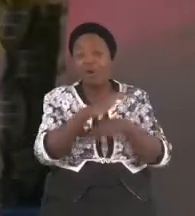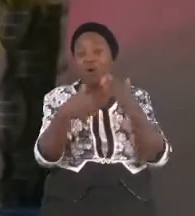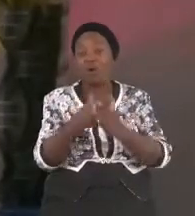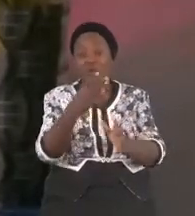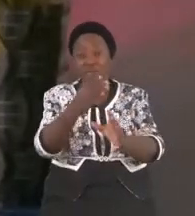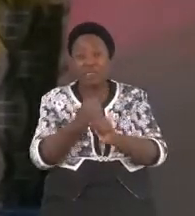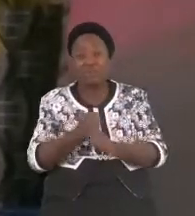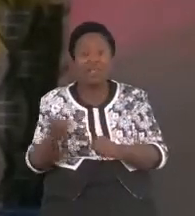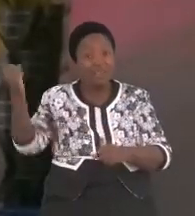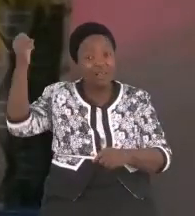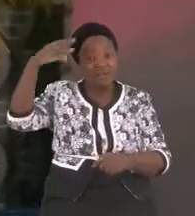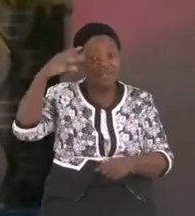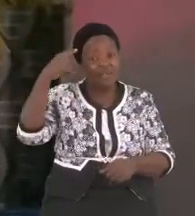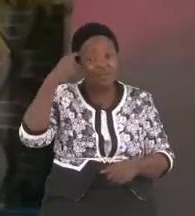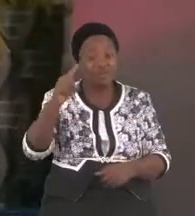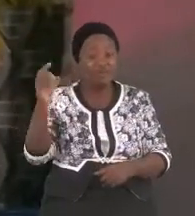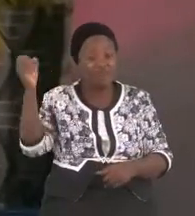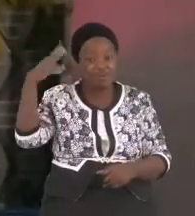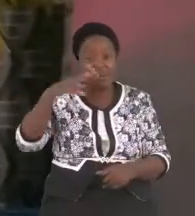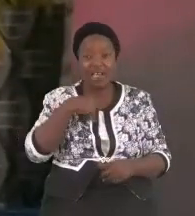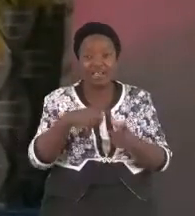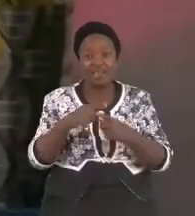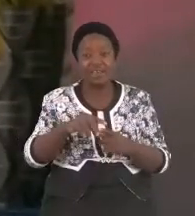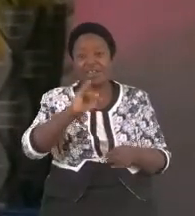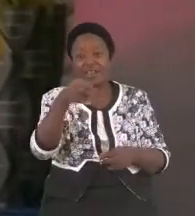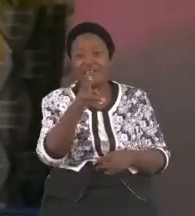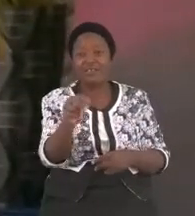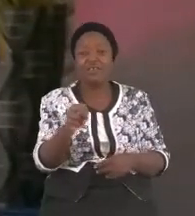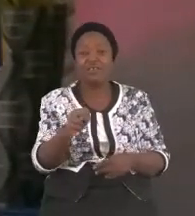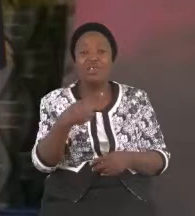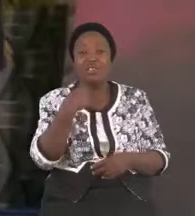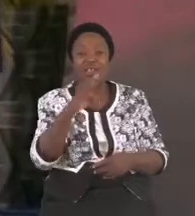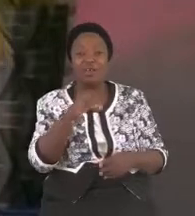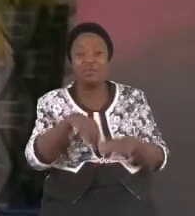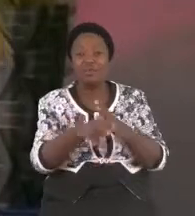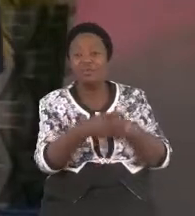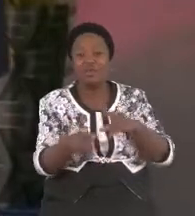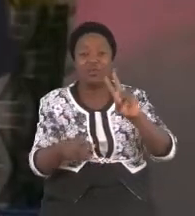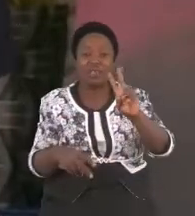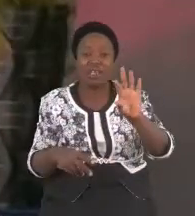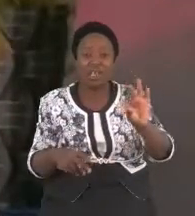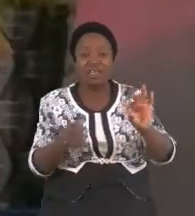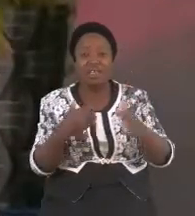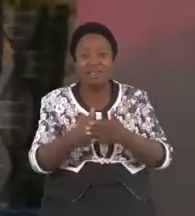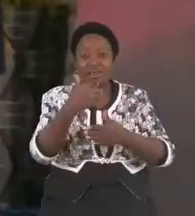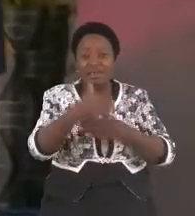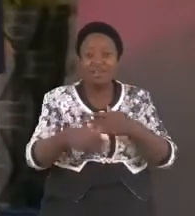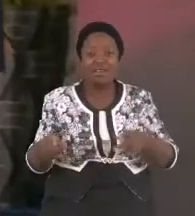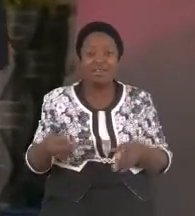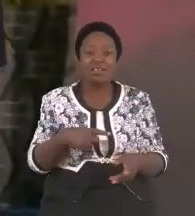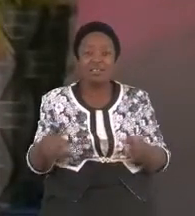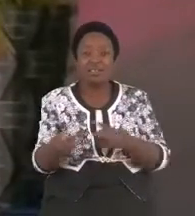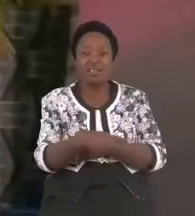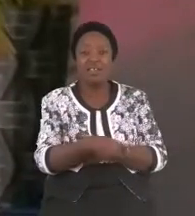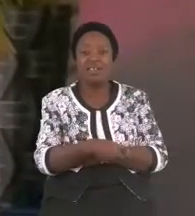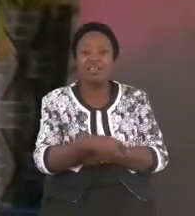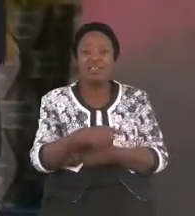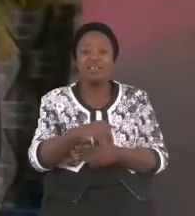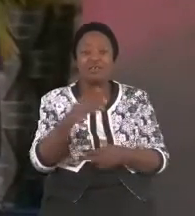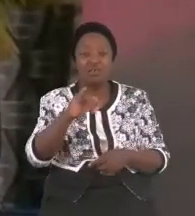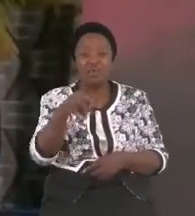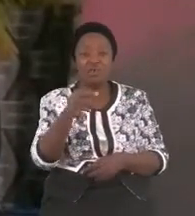grace? And then John points them in verse 29. The next day, John sees Jesus coming unto him and